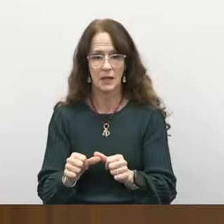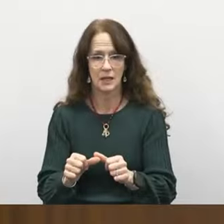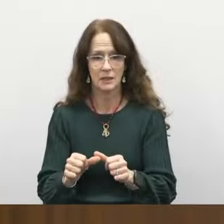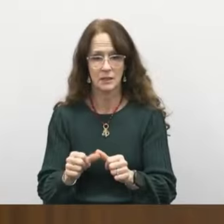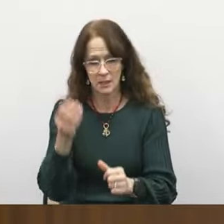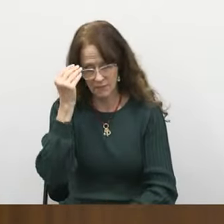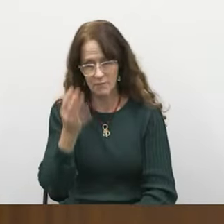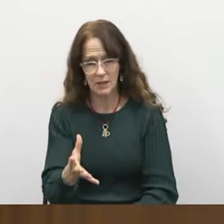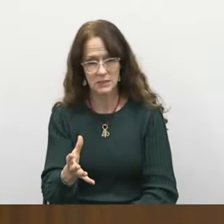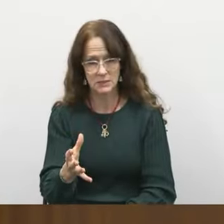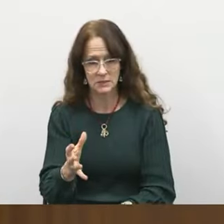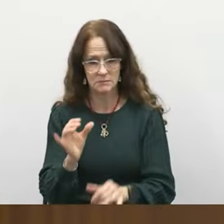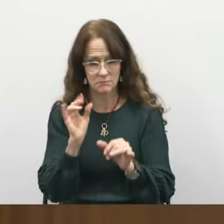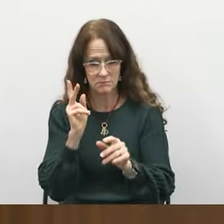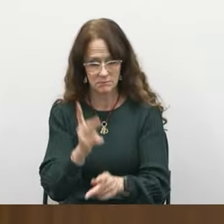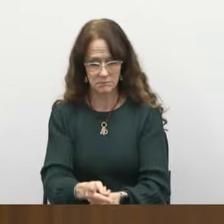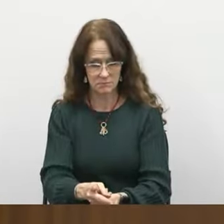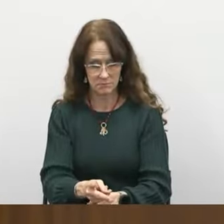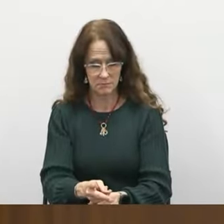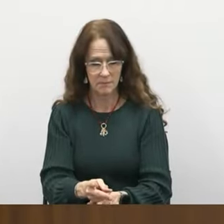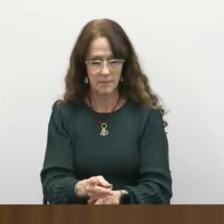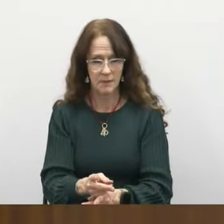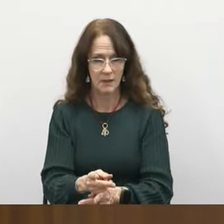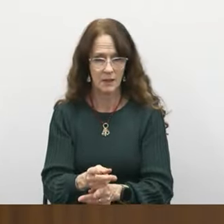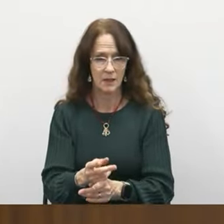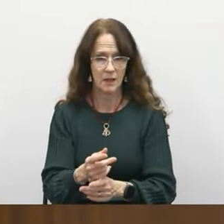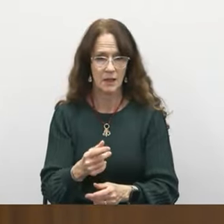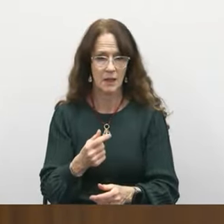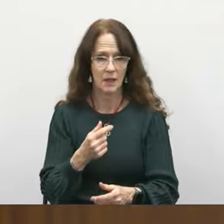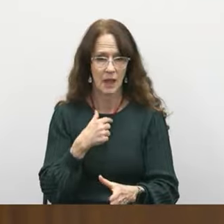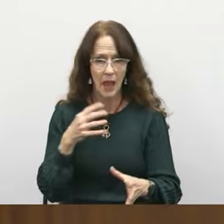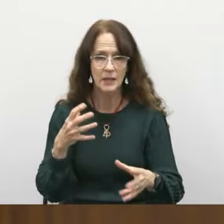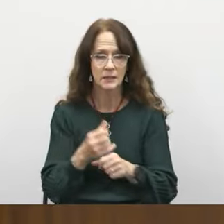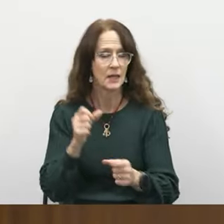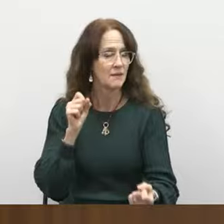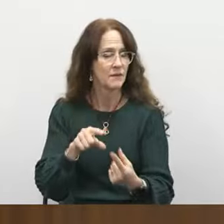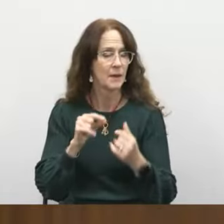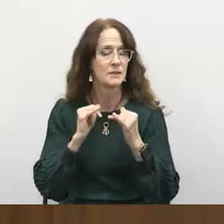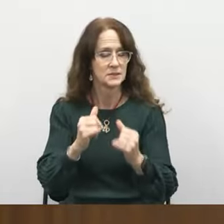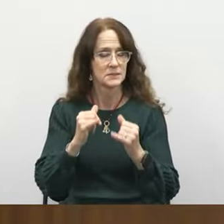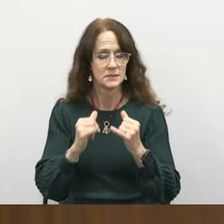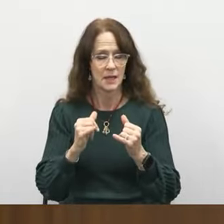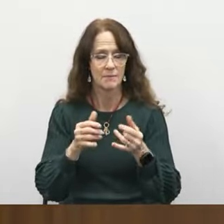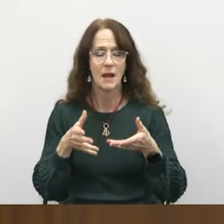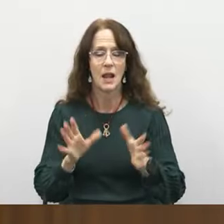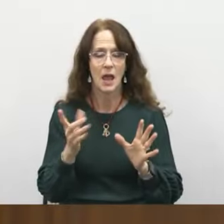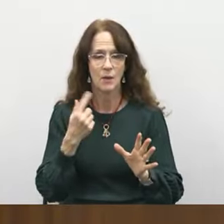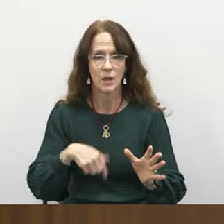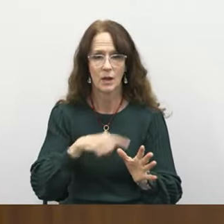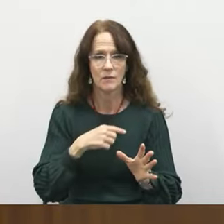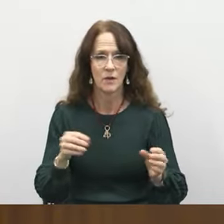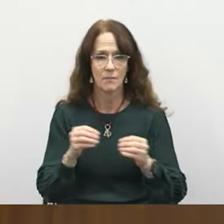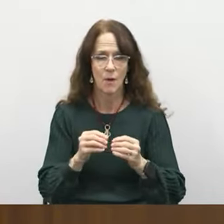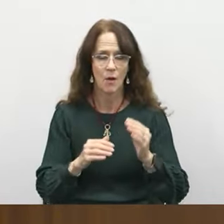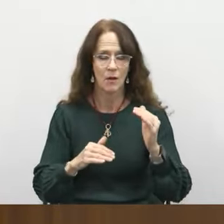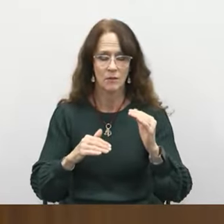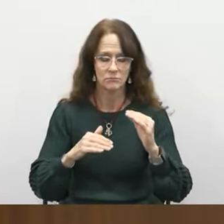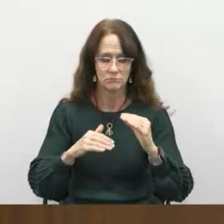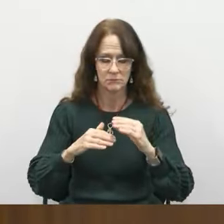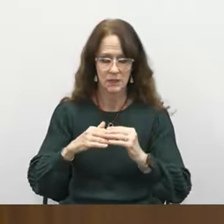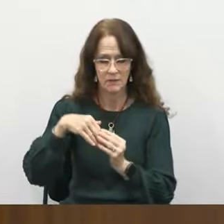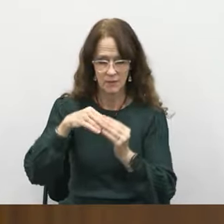content in terms of information and the spirit in terms of receiving feedback the same, but just allowing us to have a little bit more flexibility